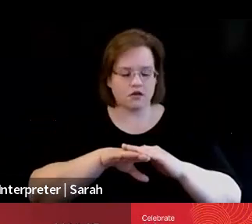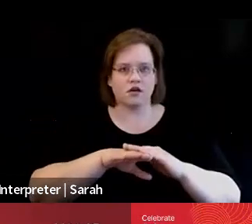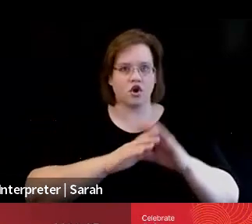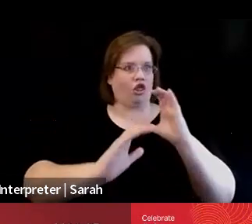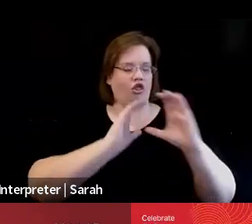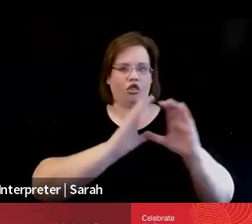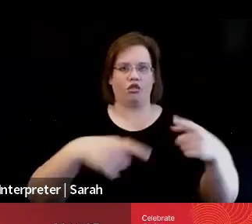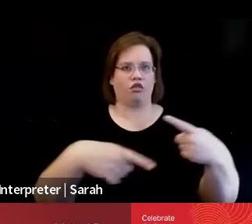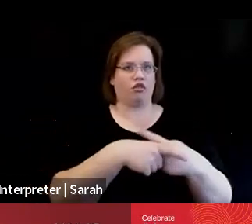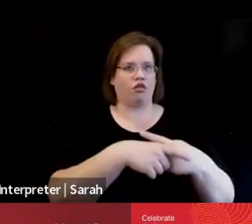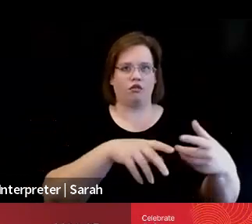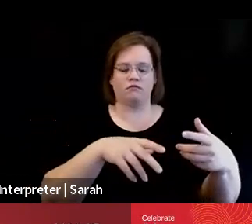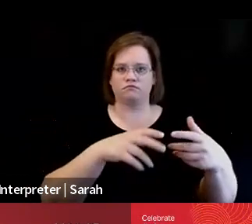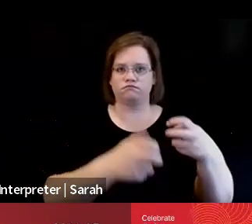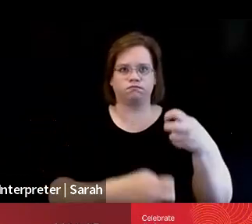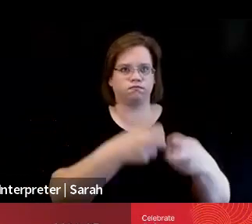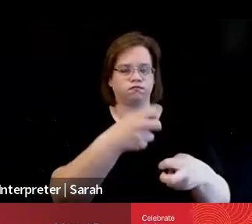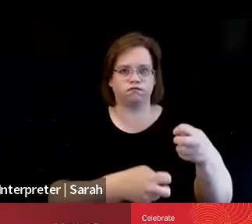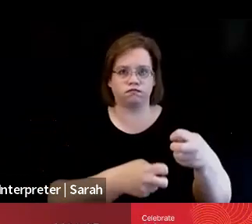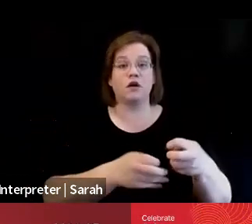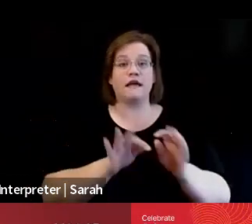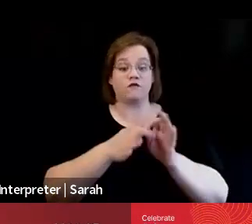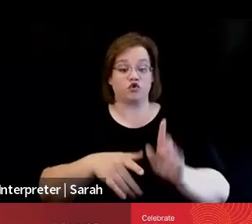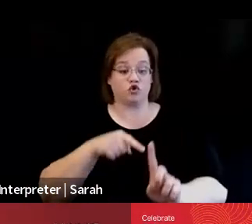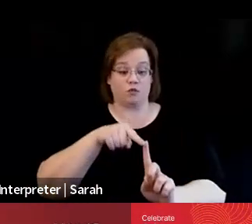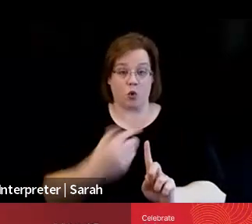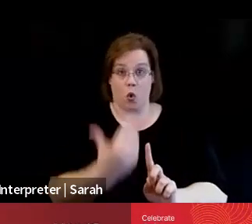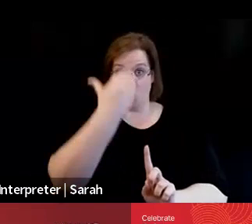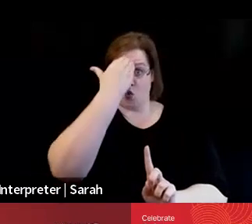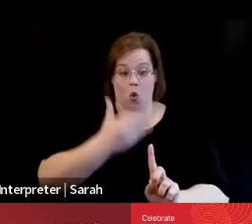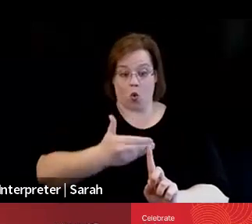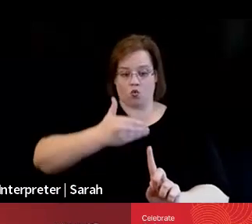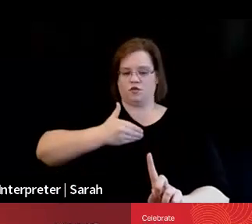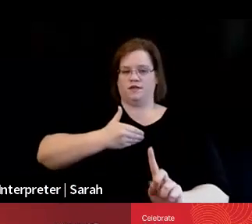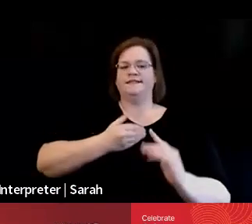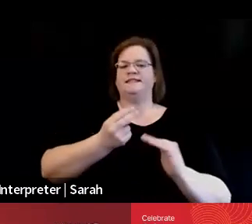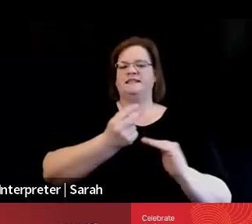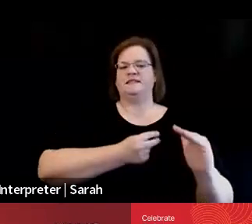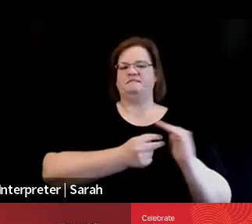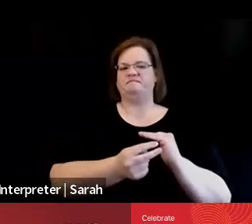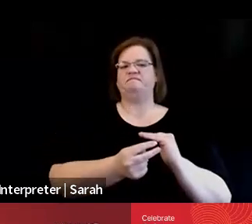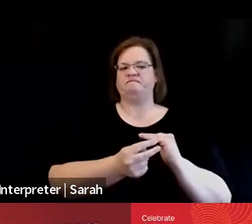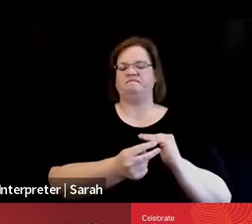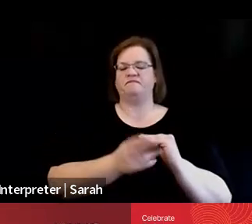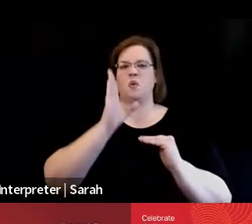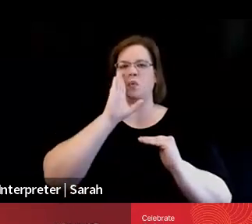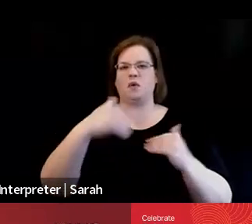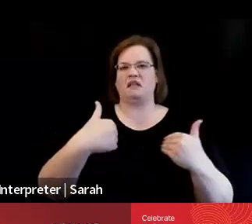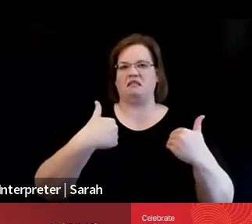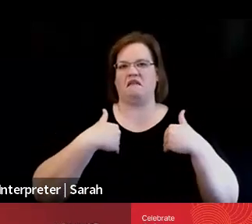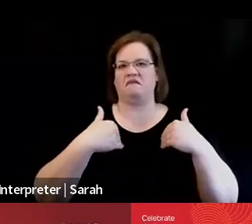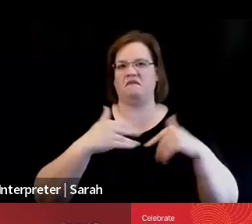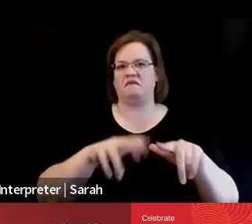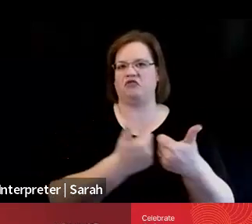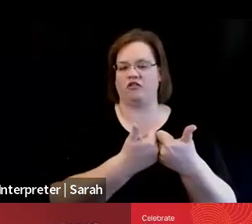communication issue. If the interpreter knows in advance that they're somewhat expecting there to be some challenges here, that's the kind of conversation to